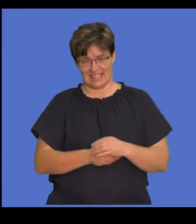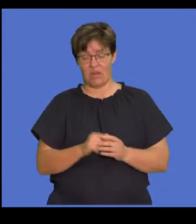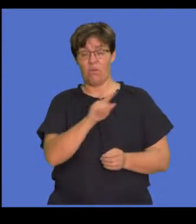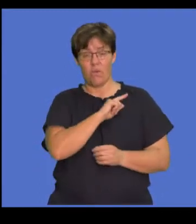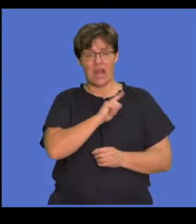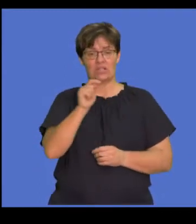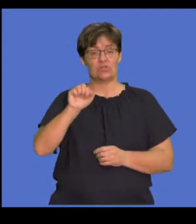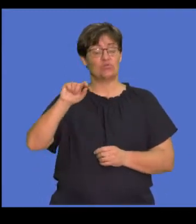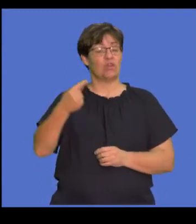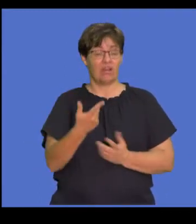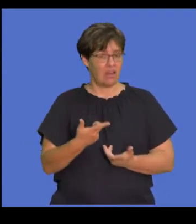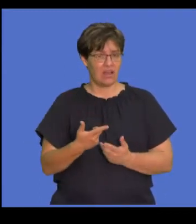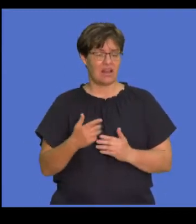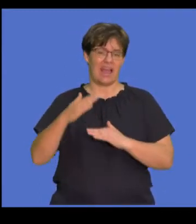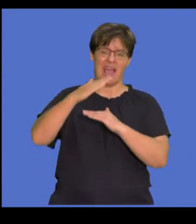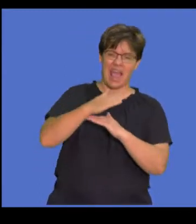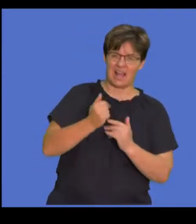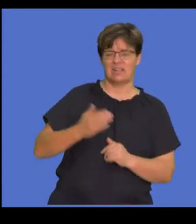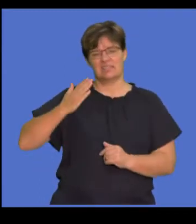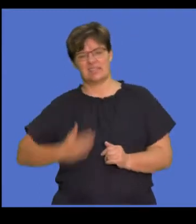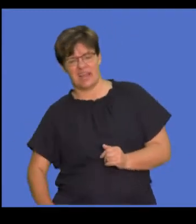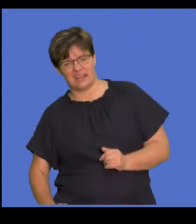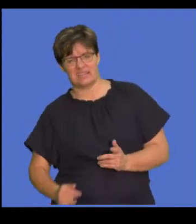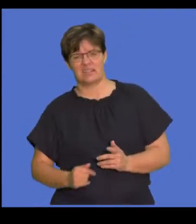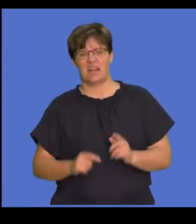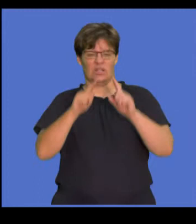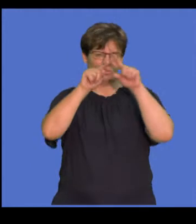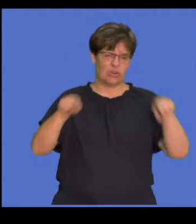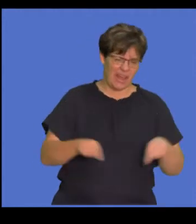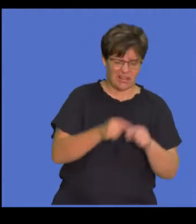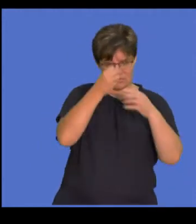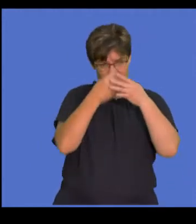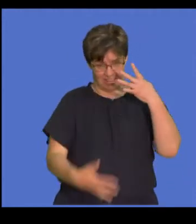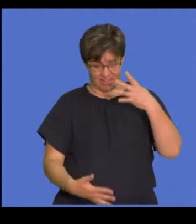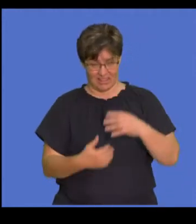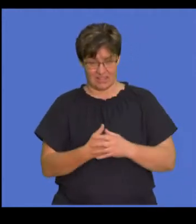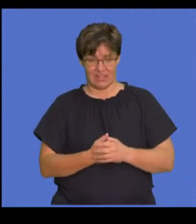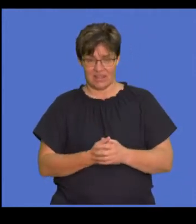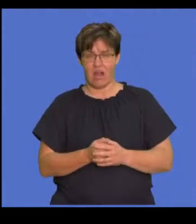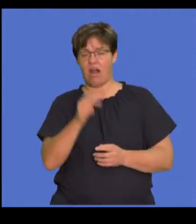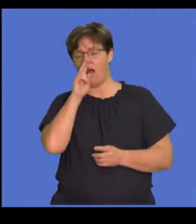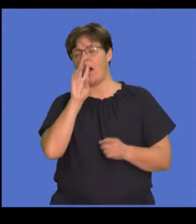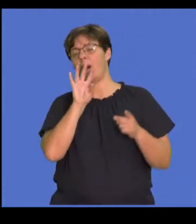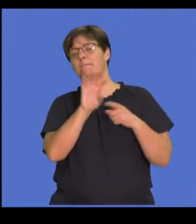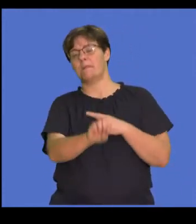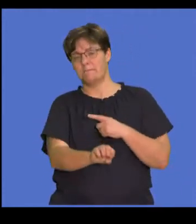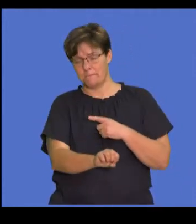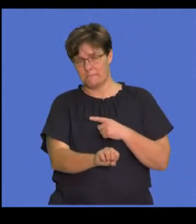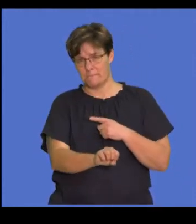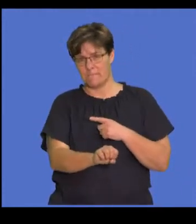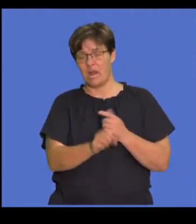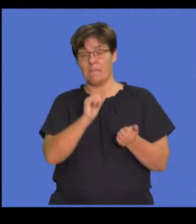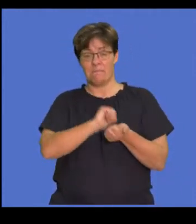remember, trigonometry is about angles, sides, triangles, and all of that. And you'll see as you progress with